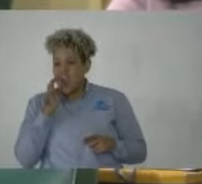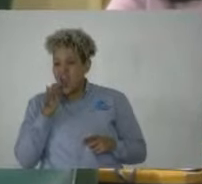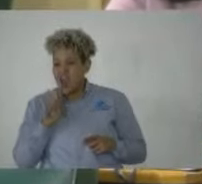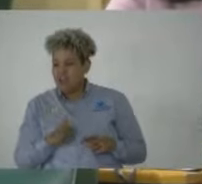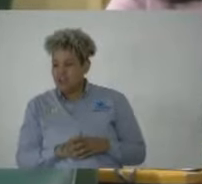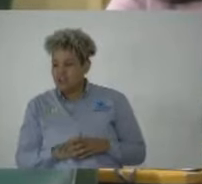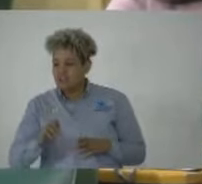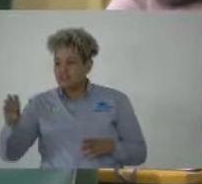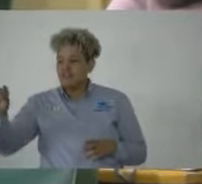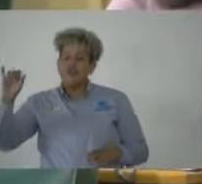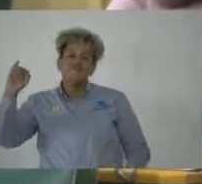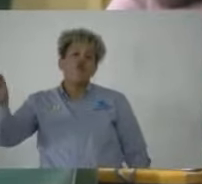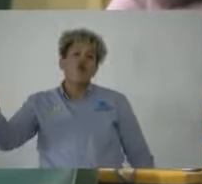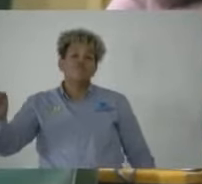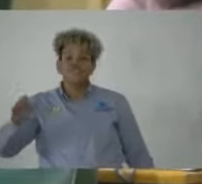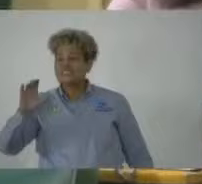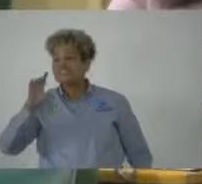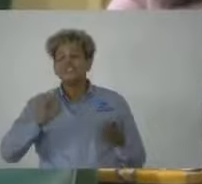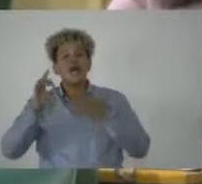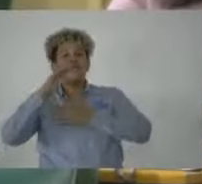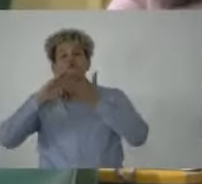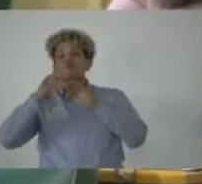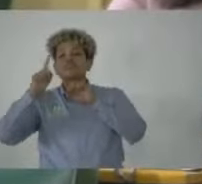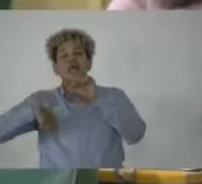Madam Speaker, Jamaica